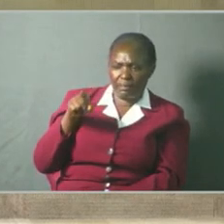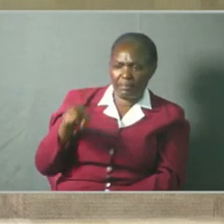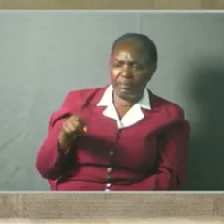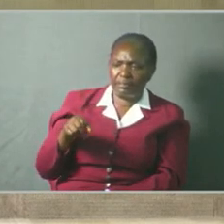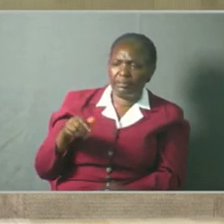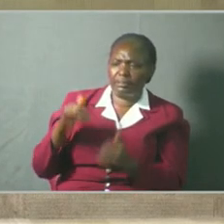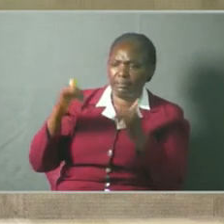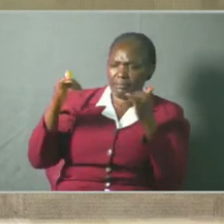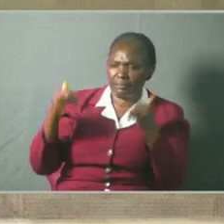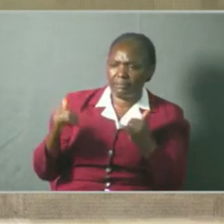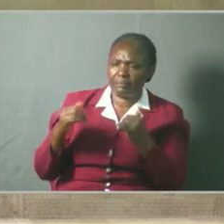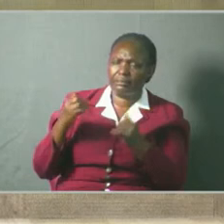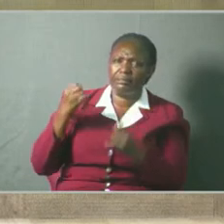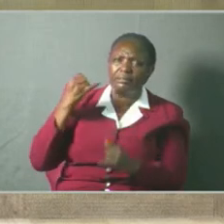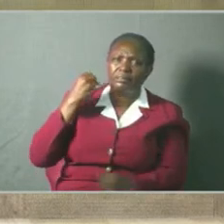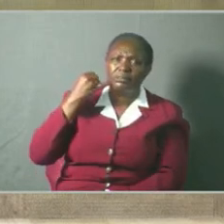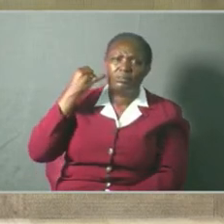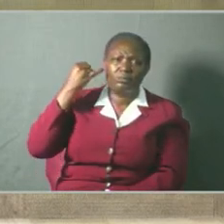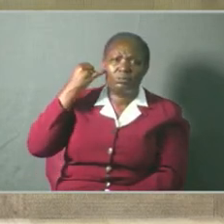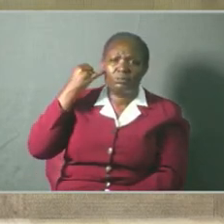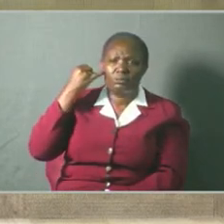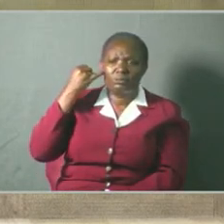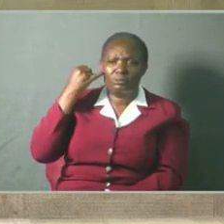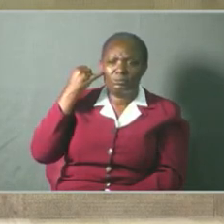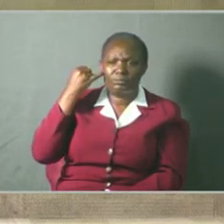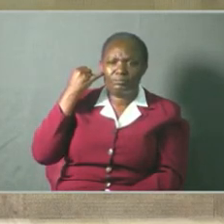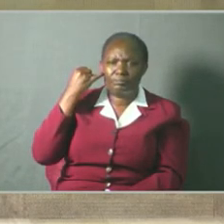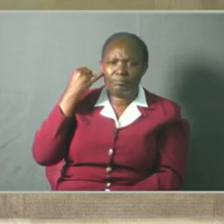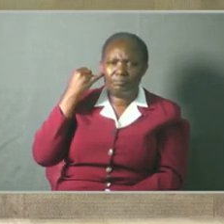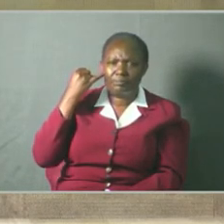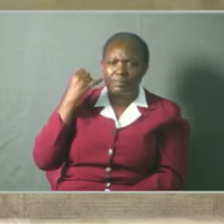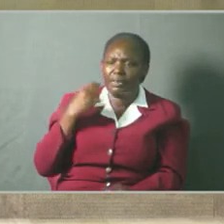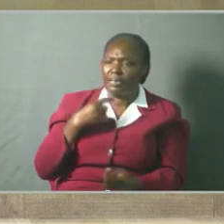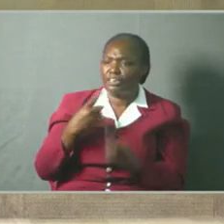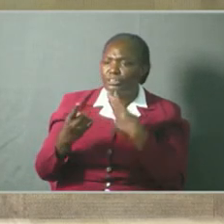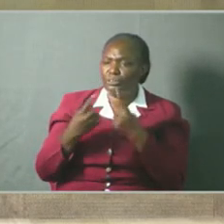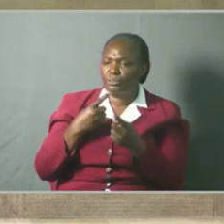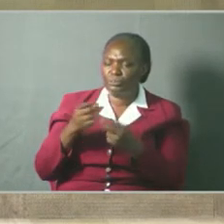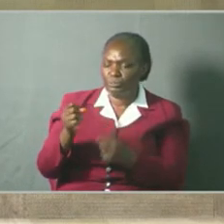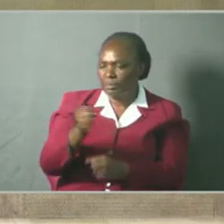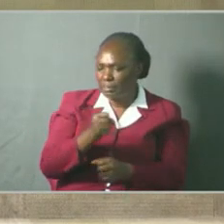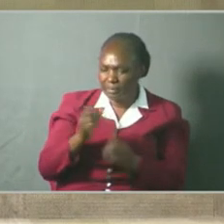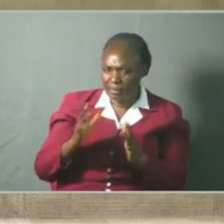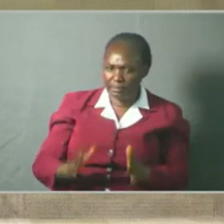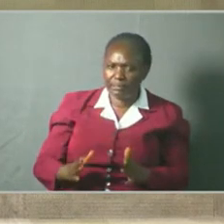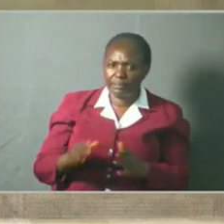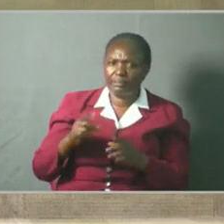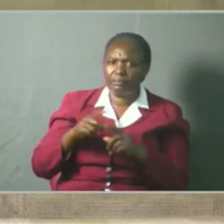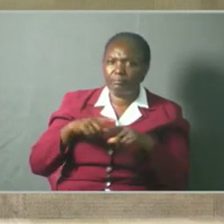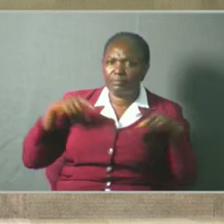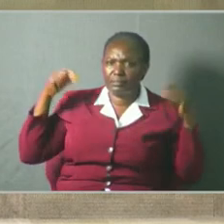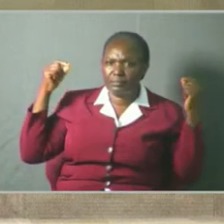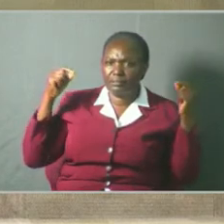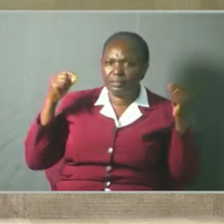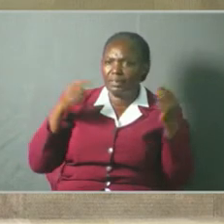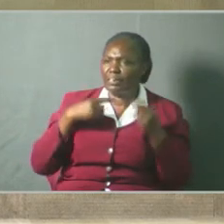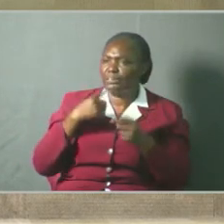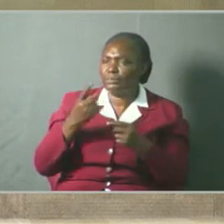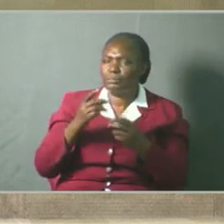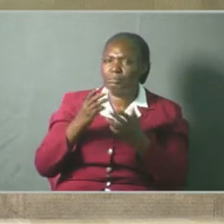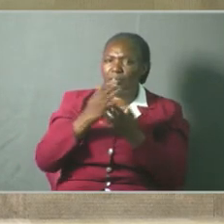I was no idea what to go to do. I talked to elders and pastor. So I told my